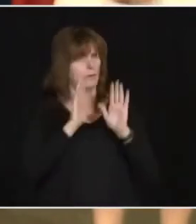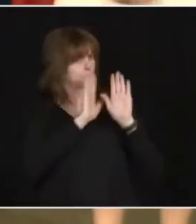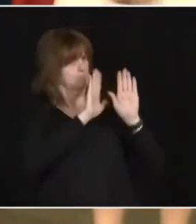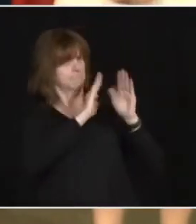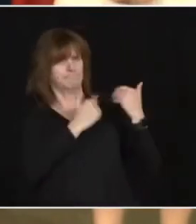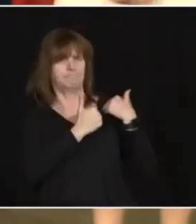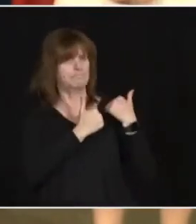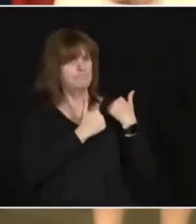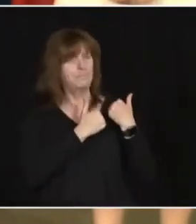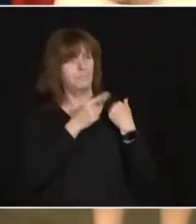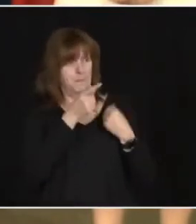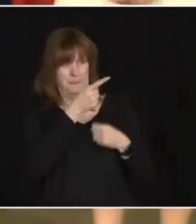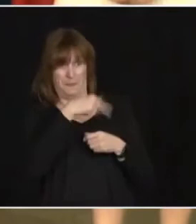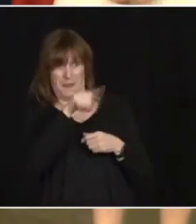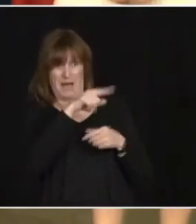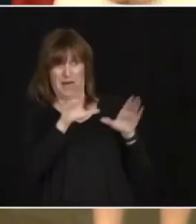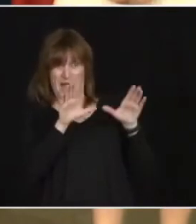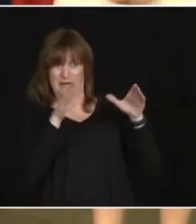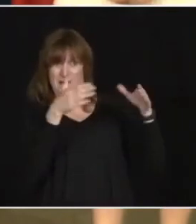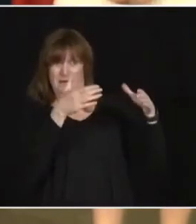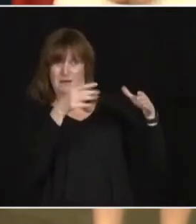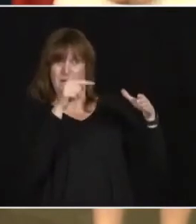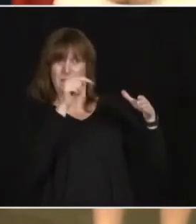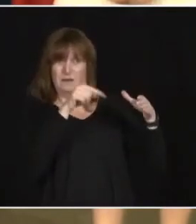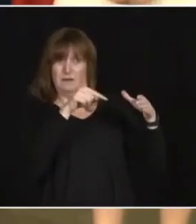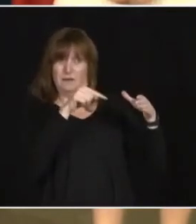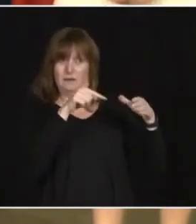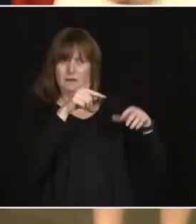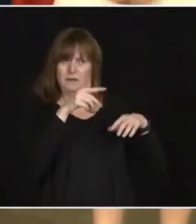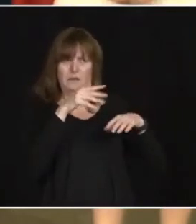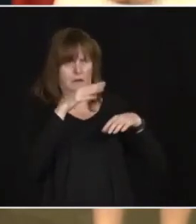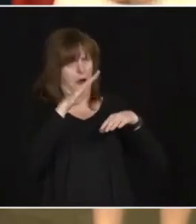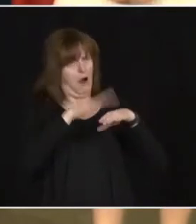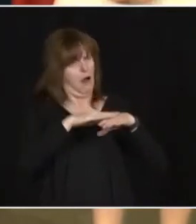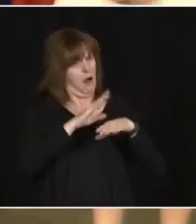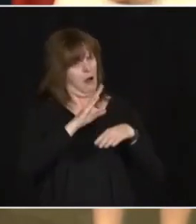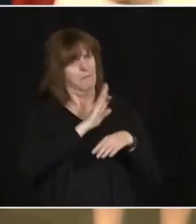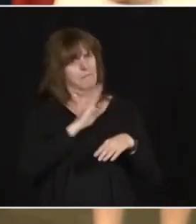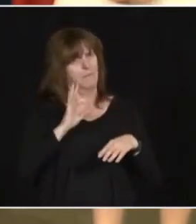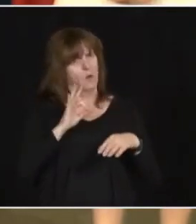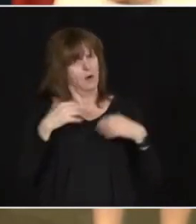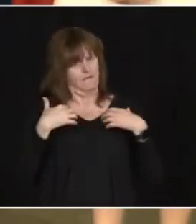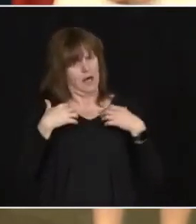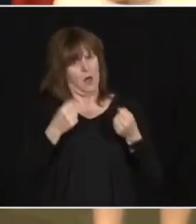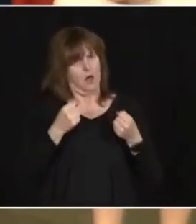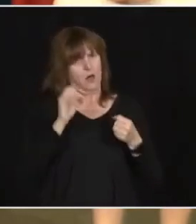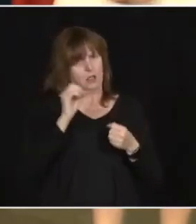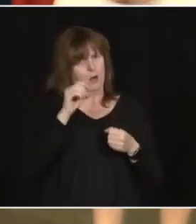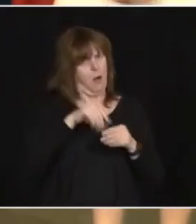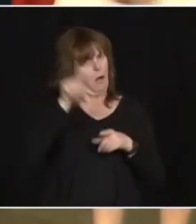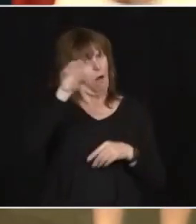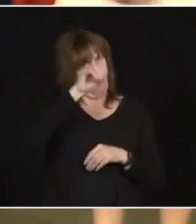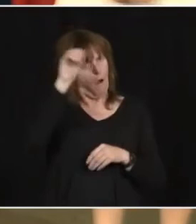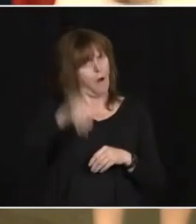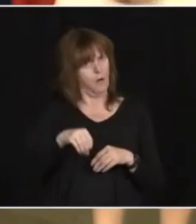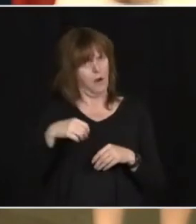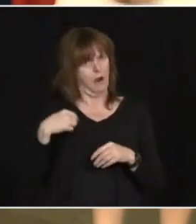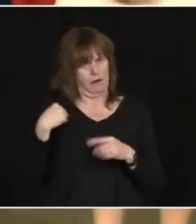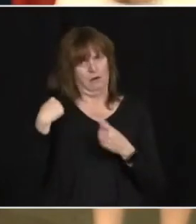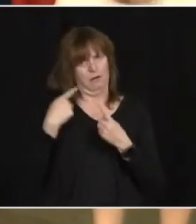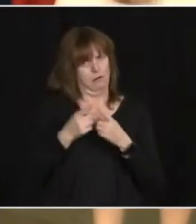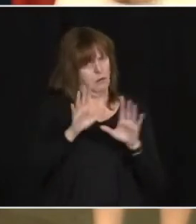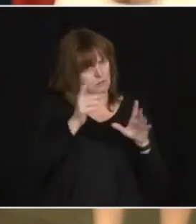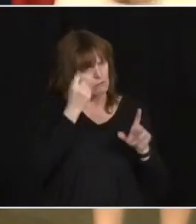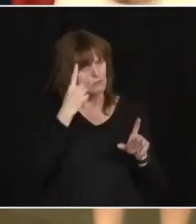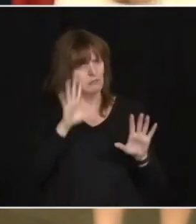people who work, and I was on the Board of Health for a number of years in Ottawa, so I understand this very well. They act on the